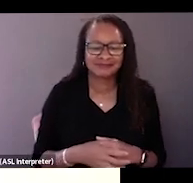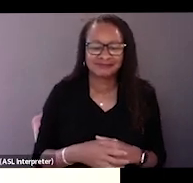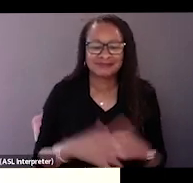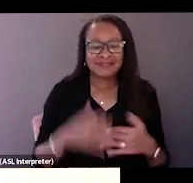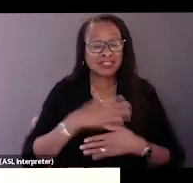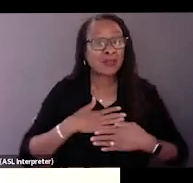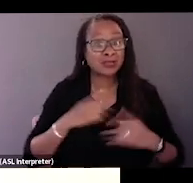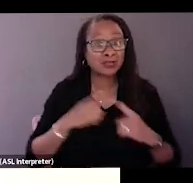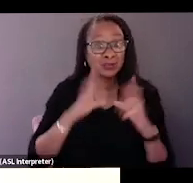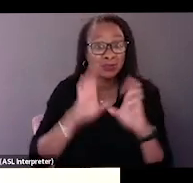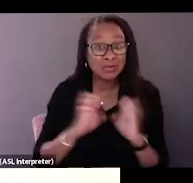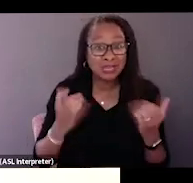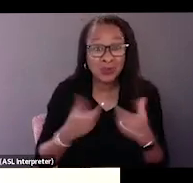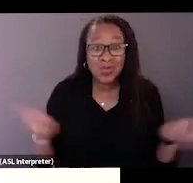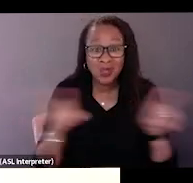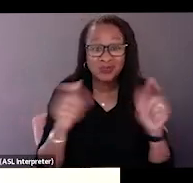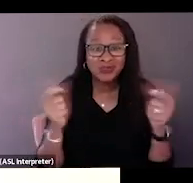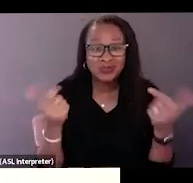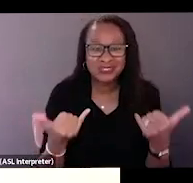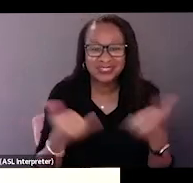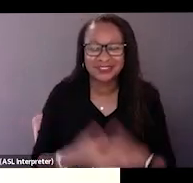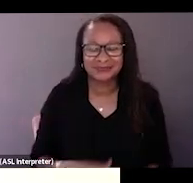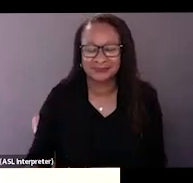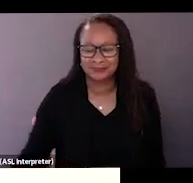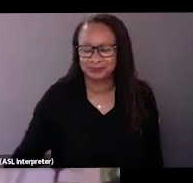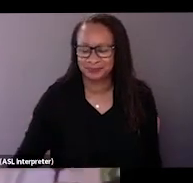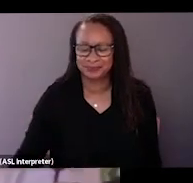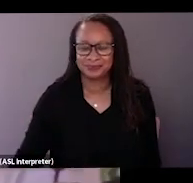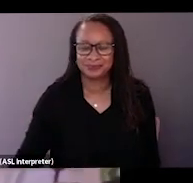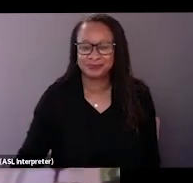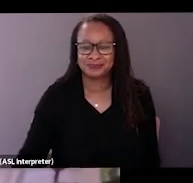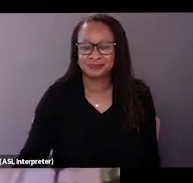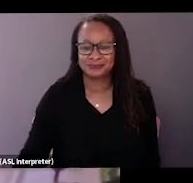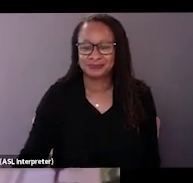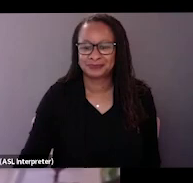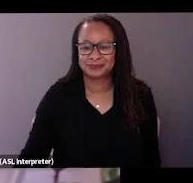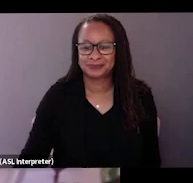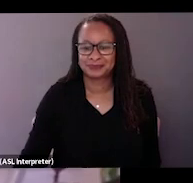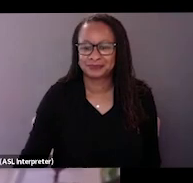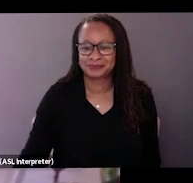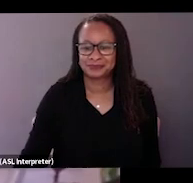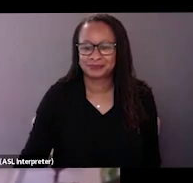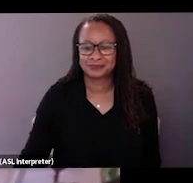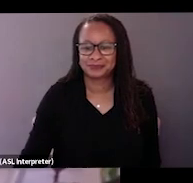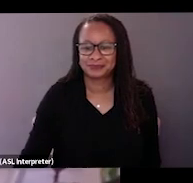un gusto estar aquí con ustedes hoy. Great. I love your